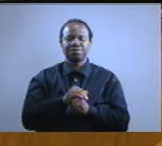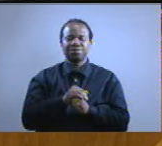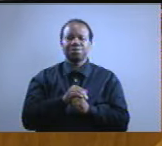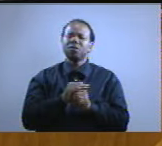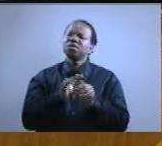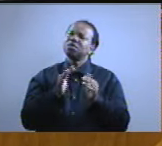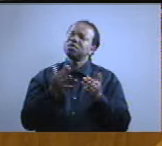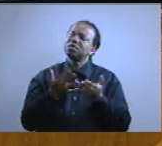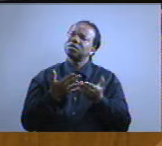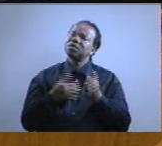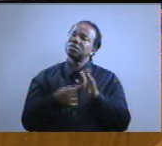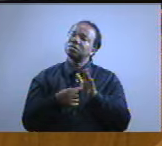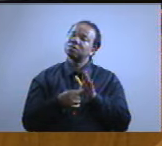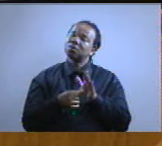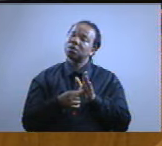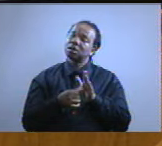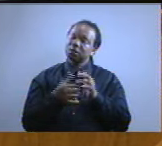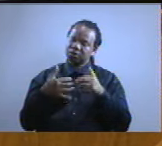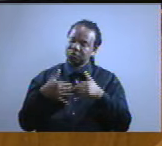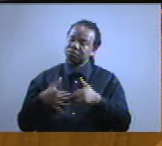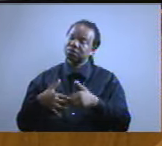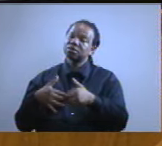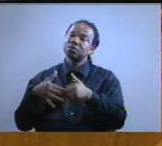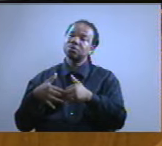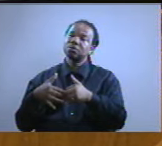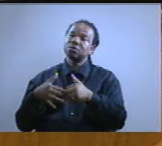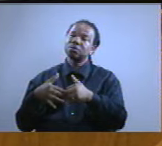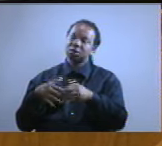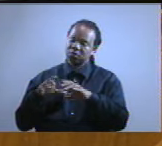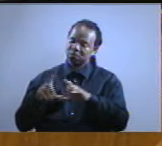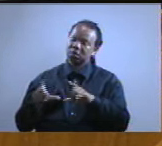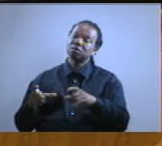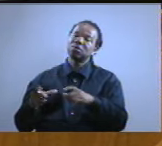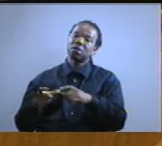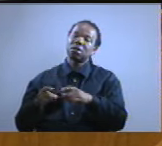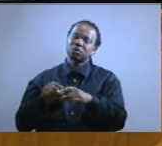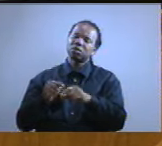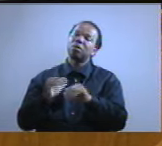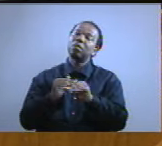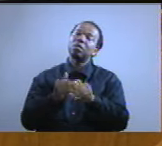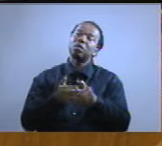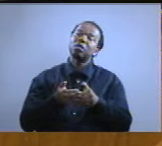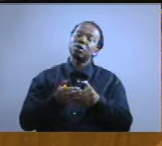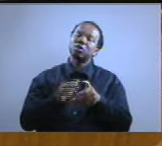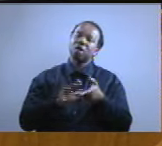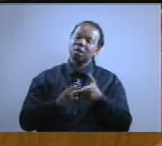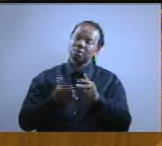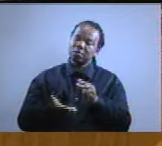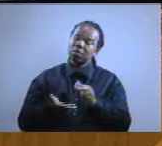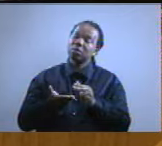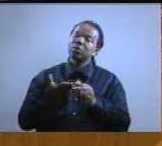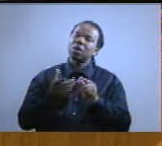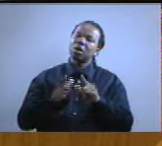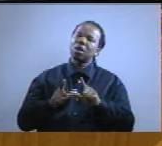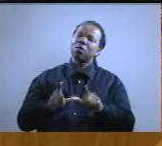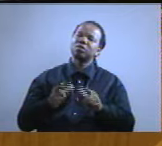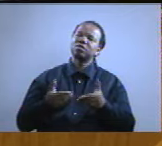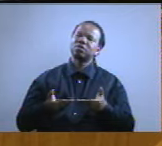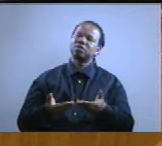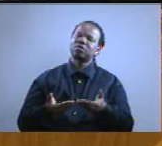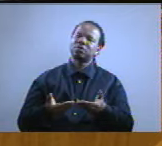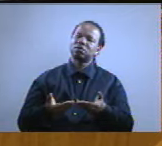it necessary to establish a juristic person for the protection and promotion of language practices in the